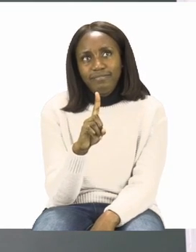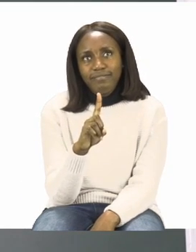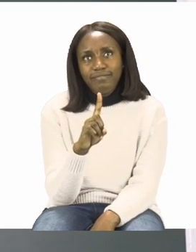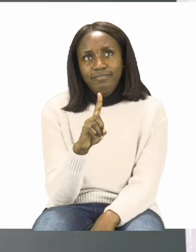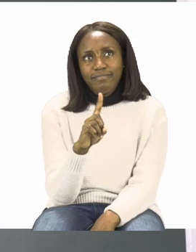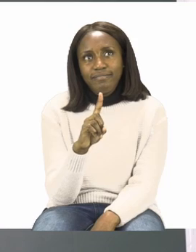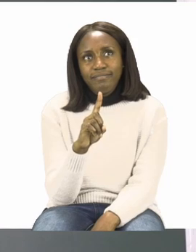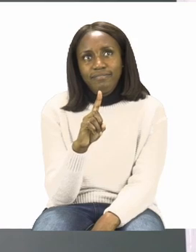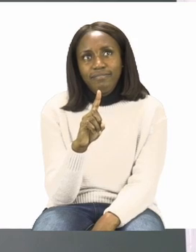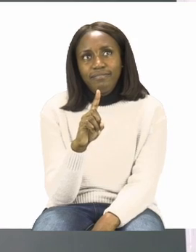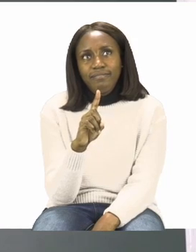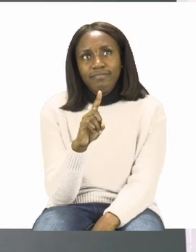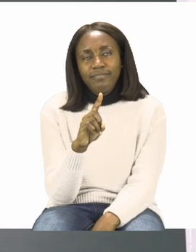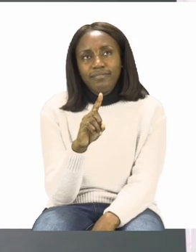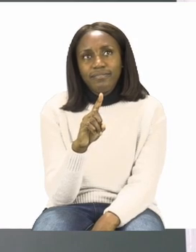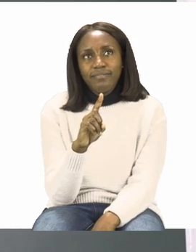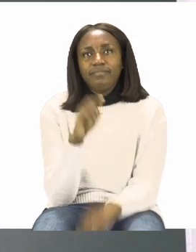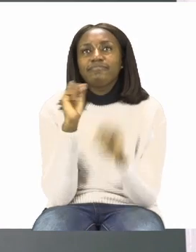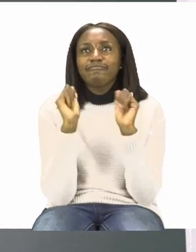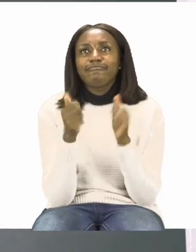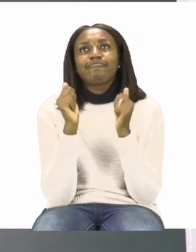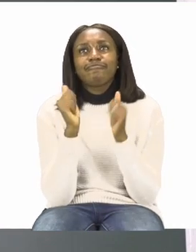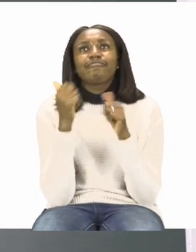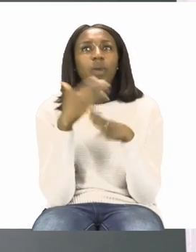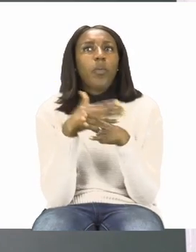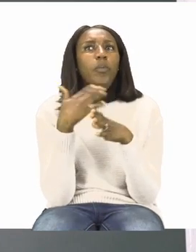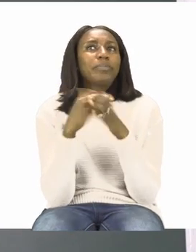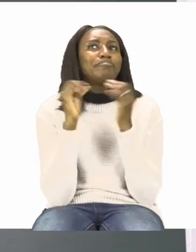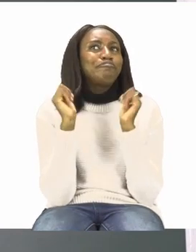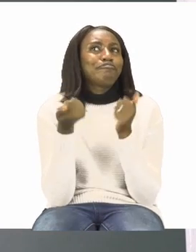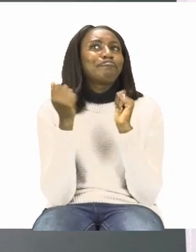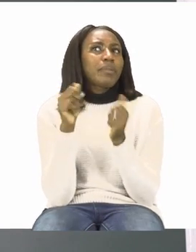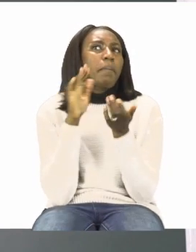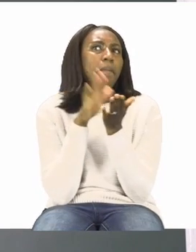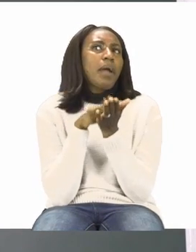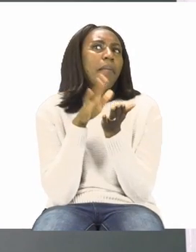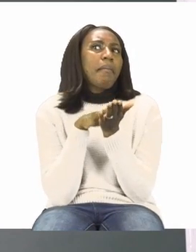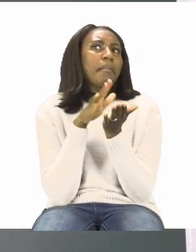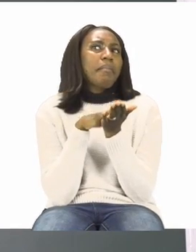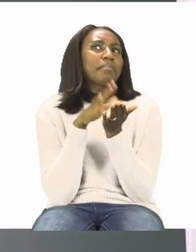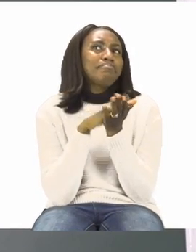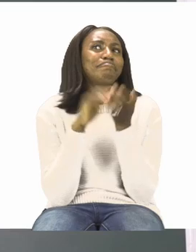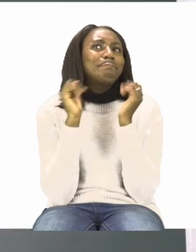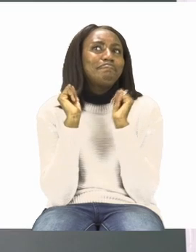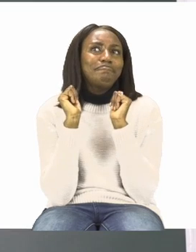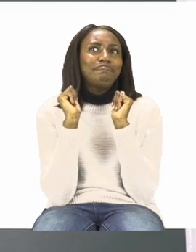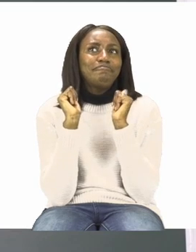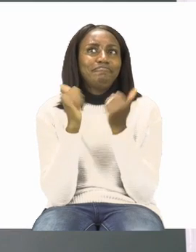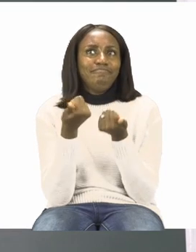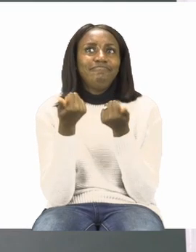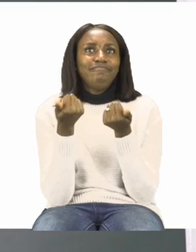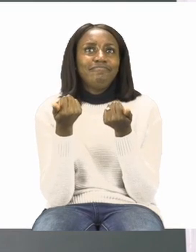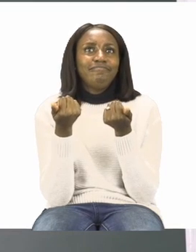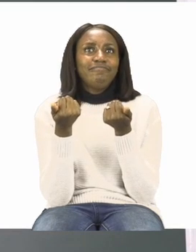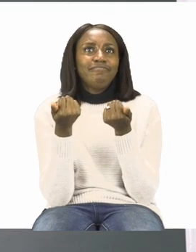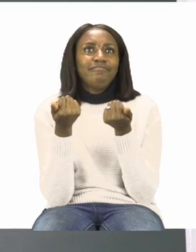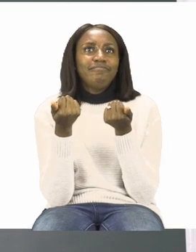1. Good job. And the answer in your block will be